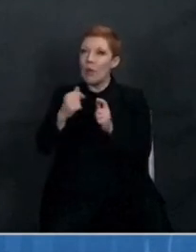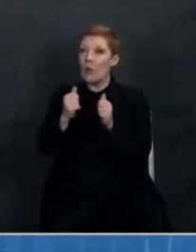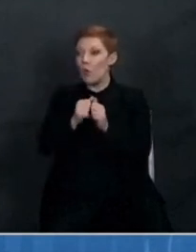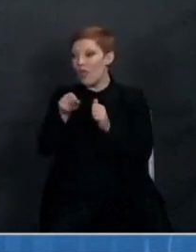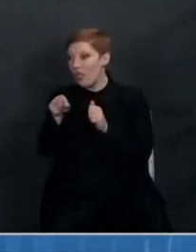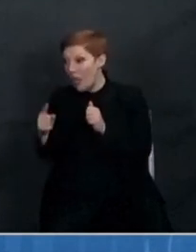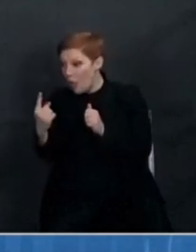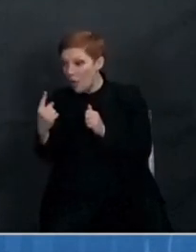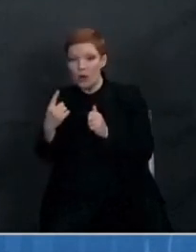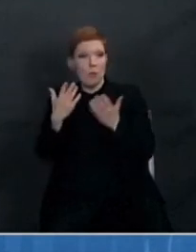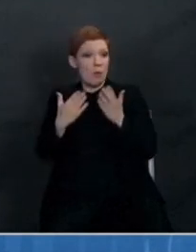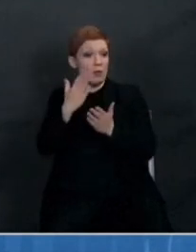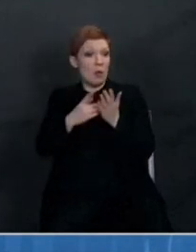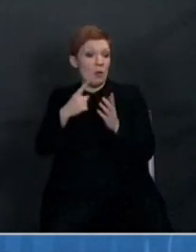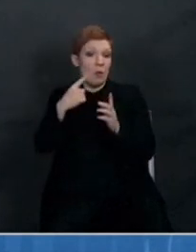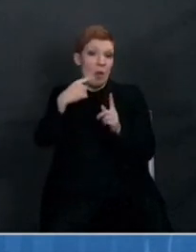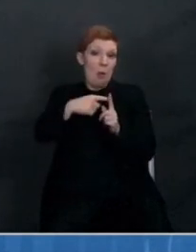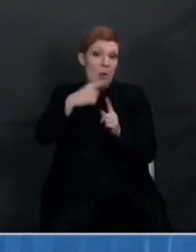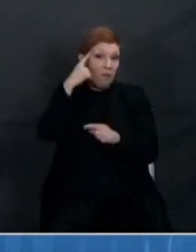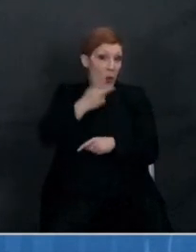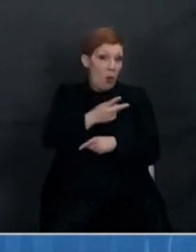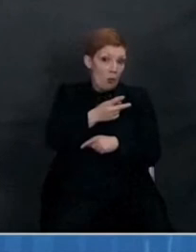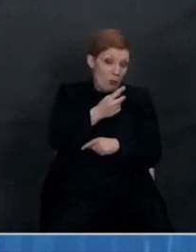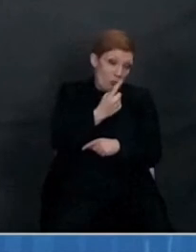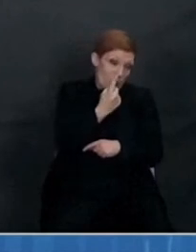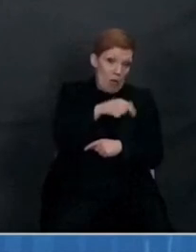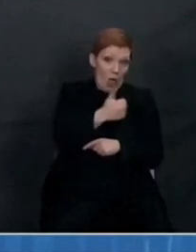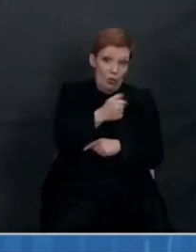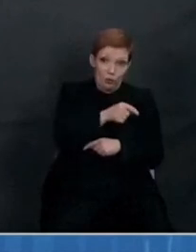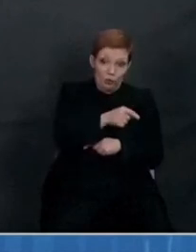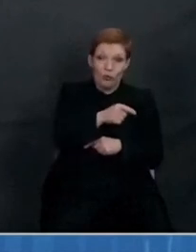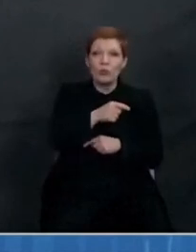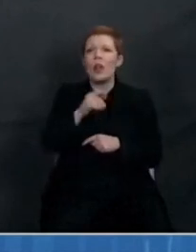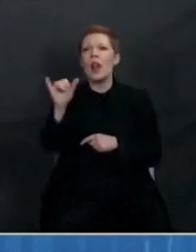other. For example, the idea of a single dose, the lack of